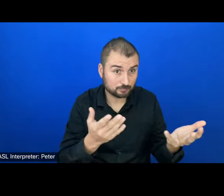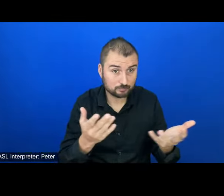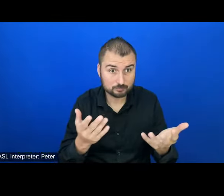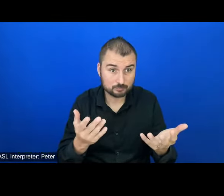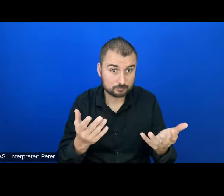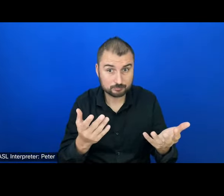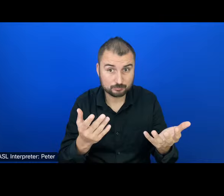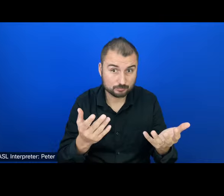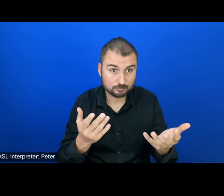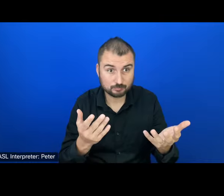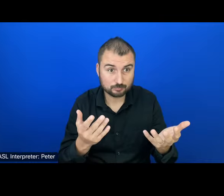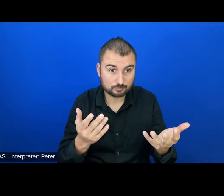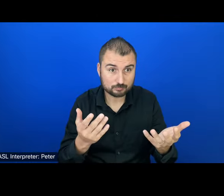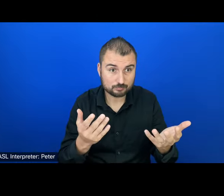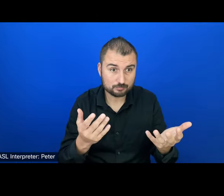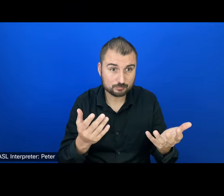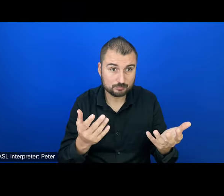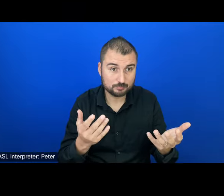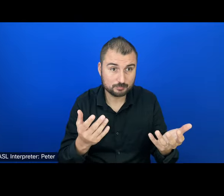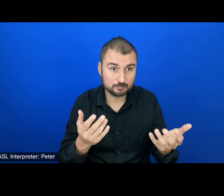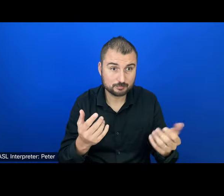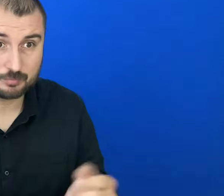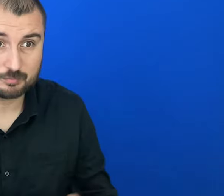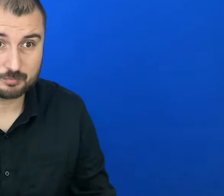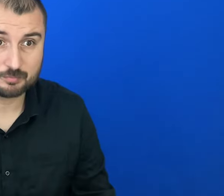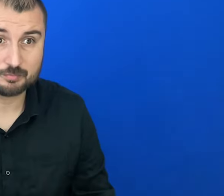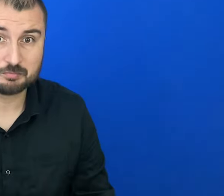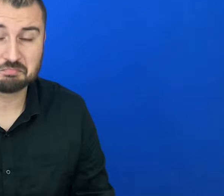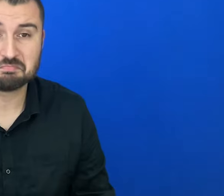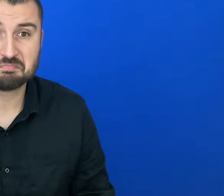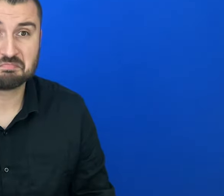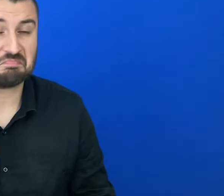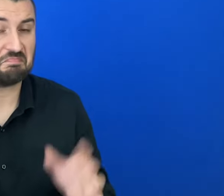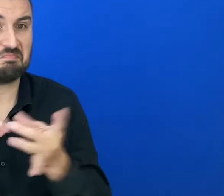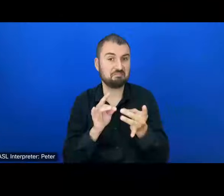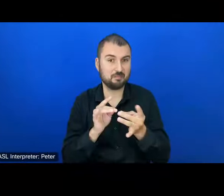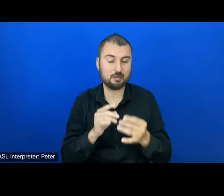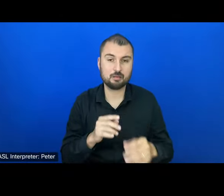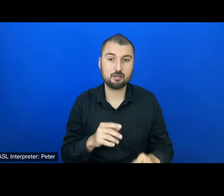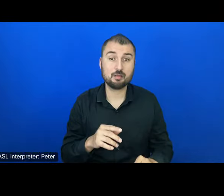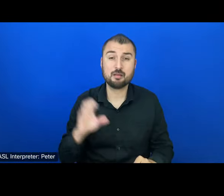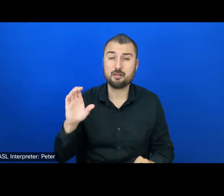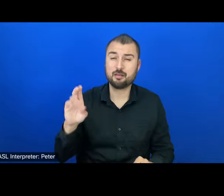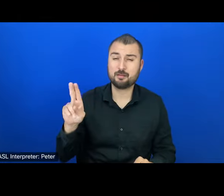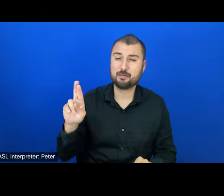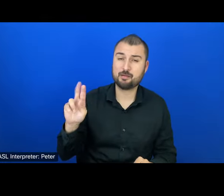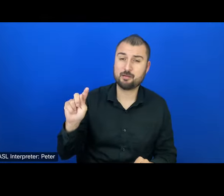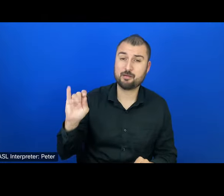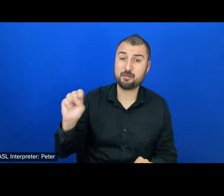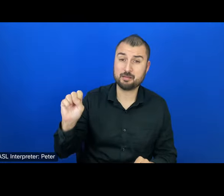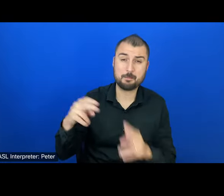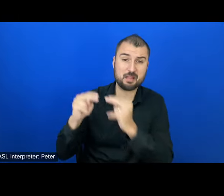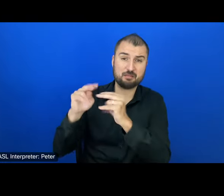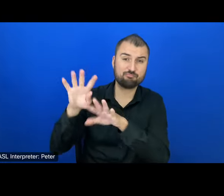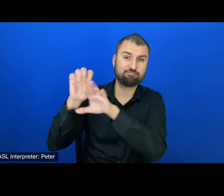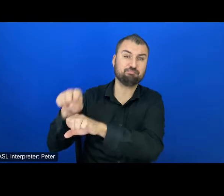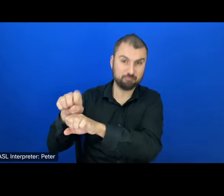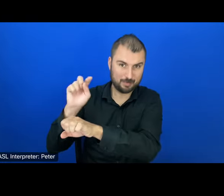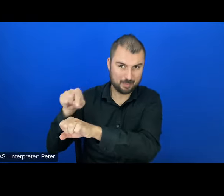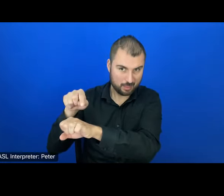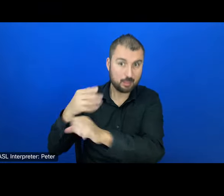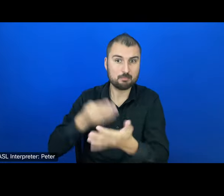I'm just saying, I'm looking at the amount of money that has been saved because of the Curtis Building thing too. But with